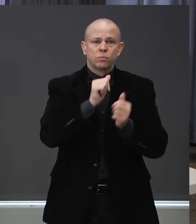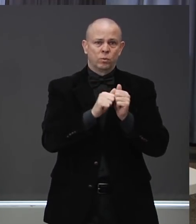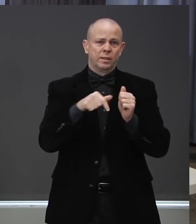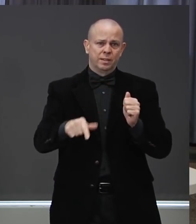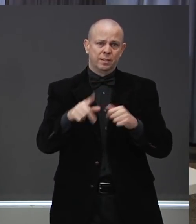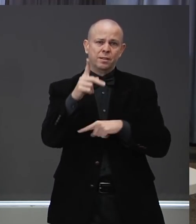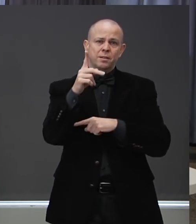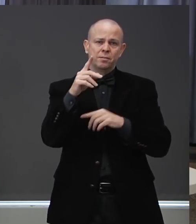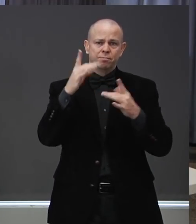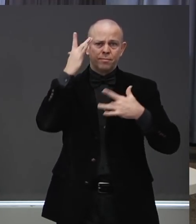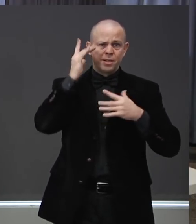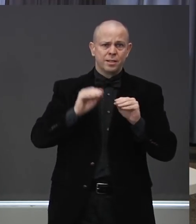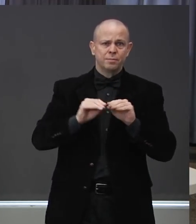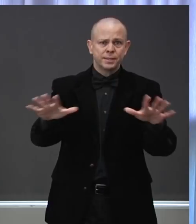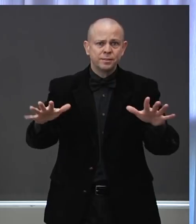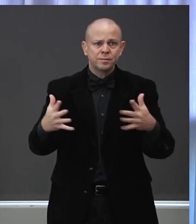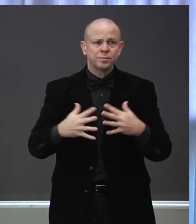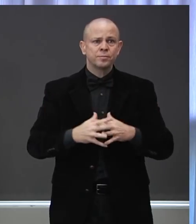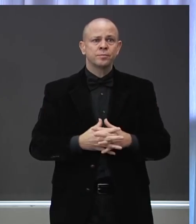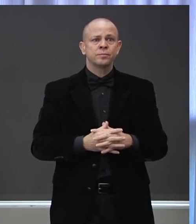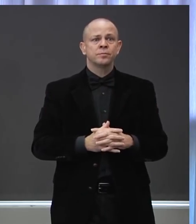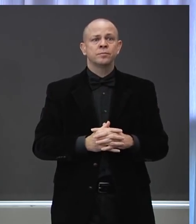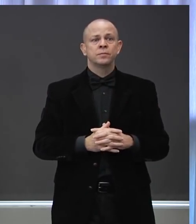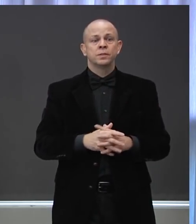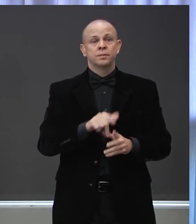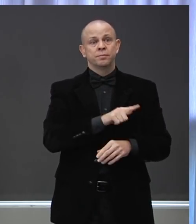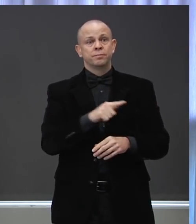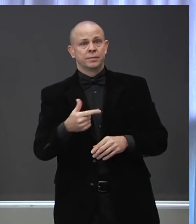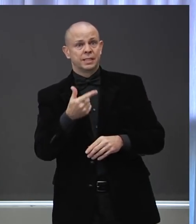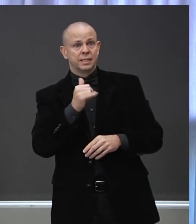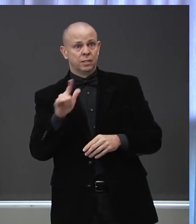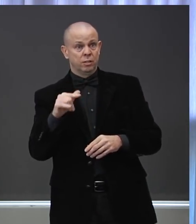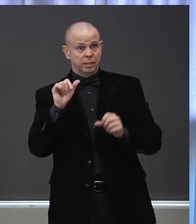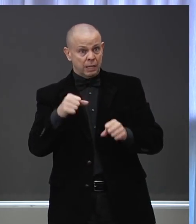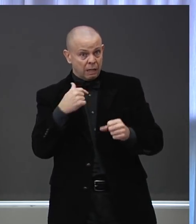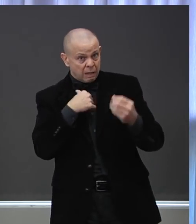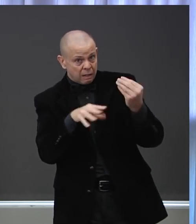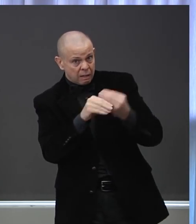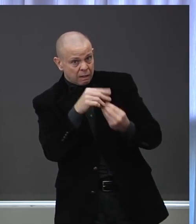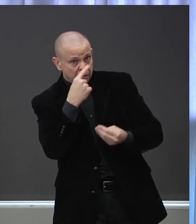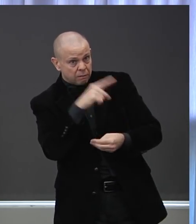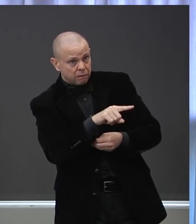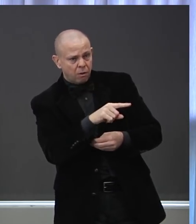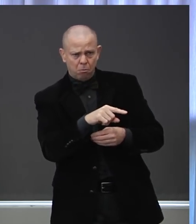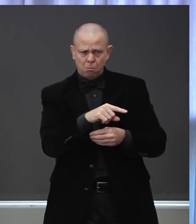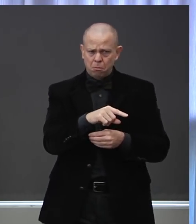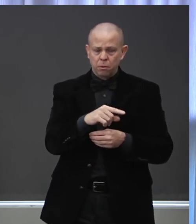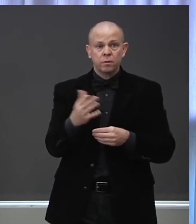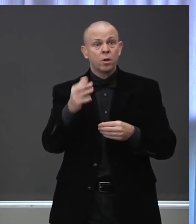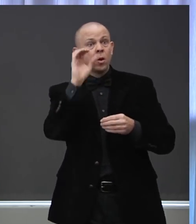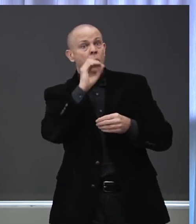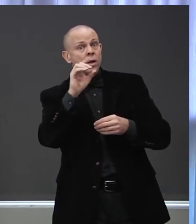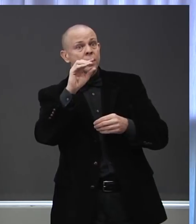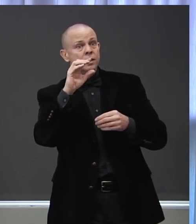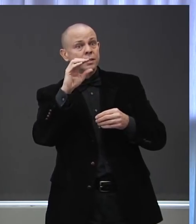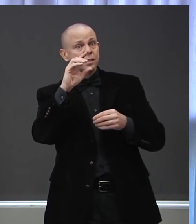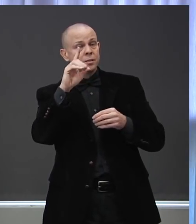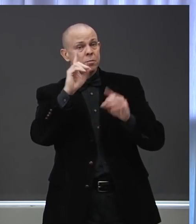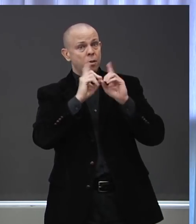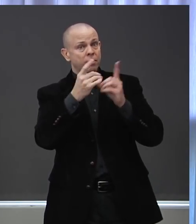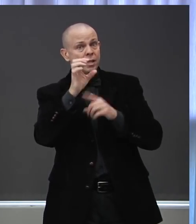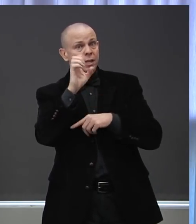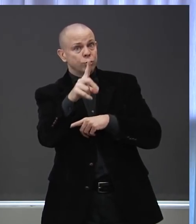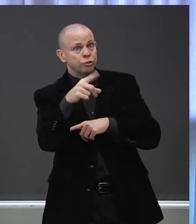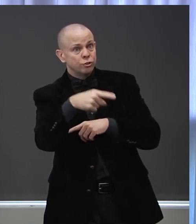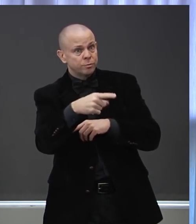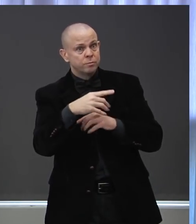Thanks, Dr. Jeanne. I just want to add a little bit to that one. The Oregon Department of Education, through the